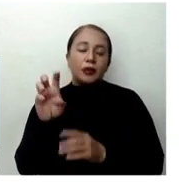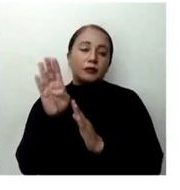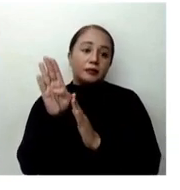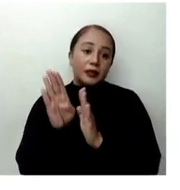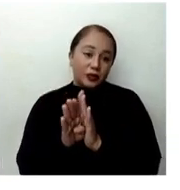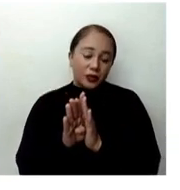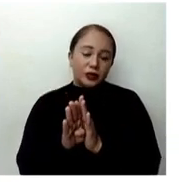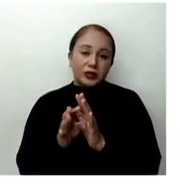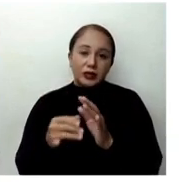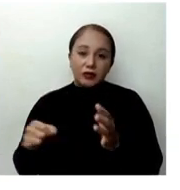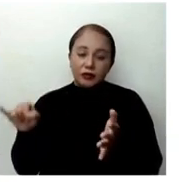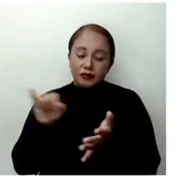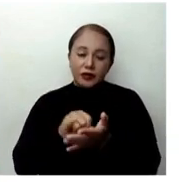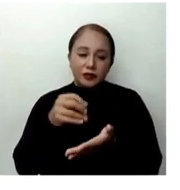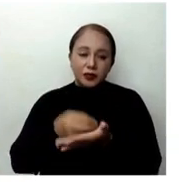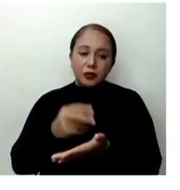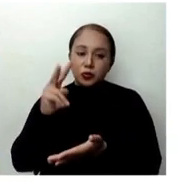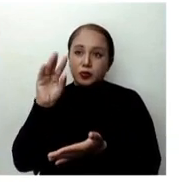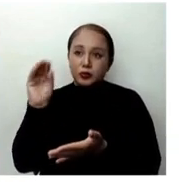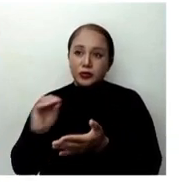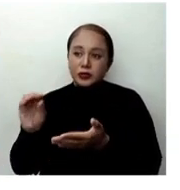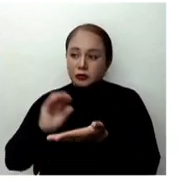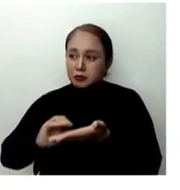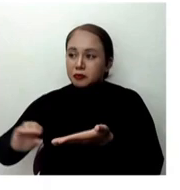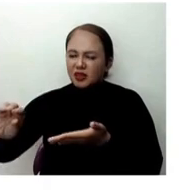investable funds, 2% of that is quite a sizable amount.